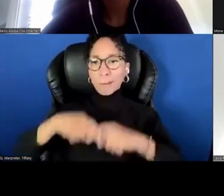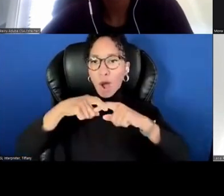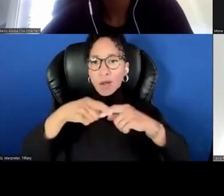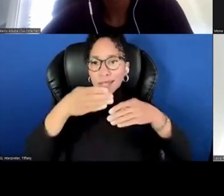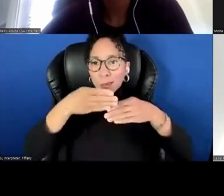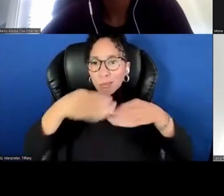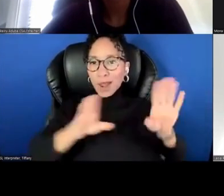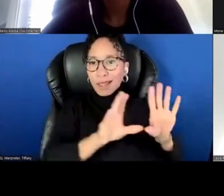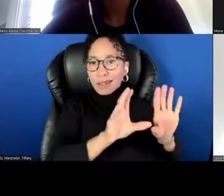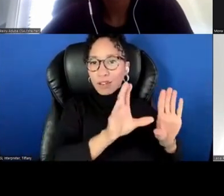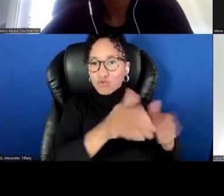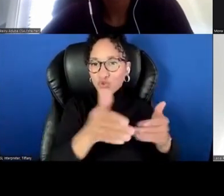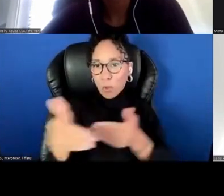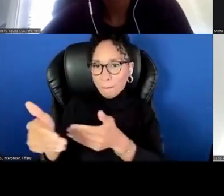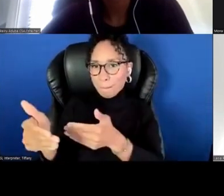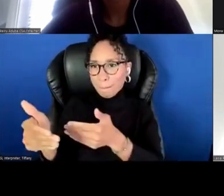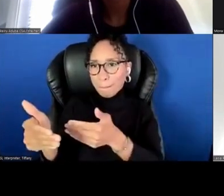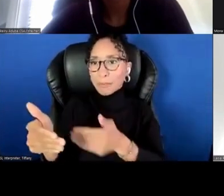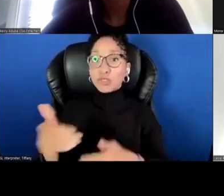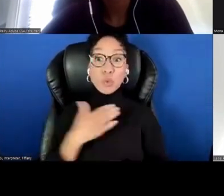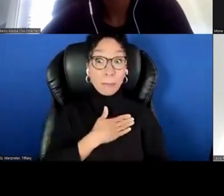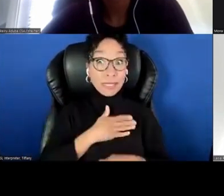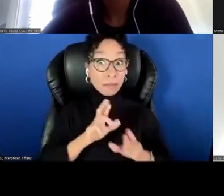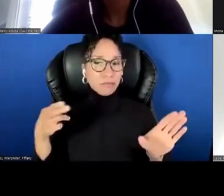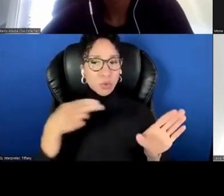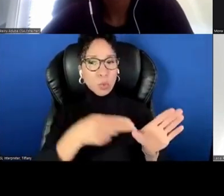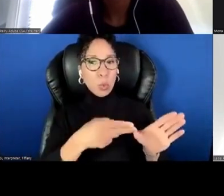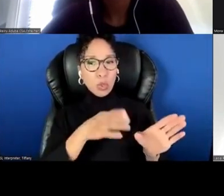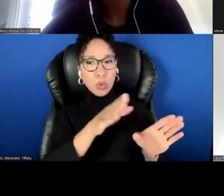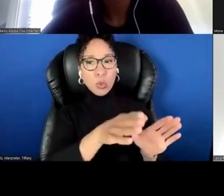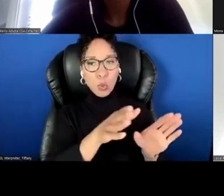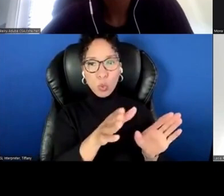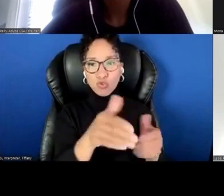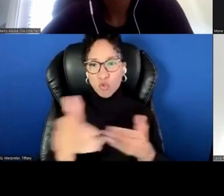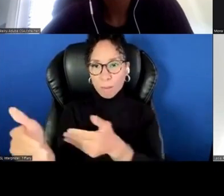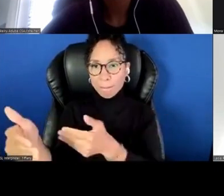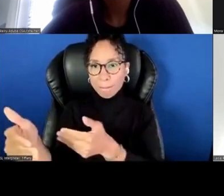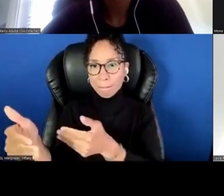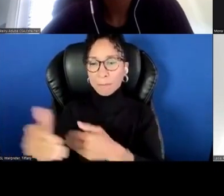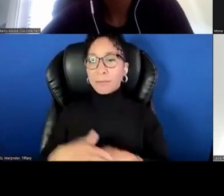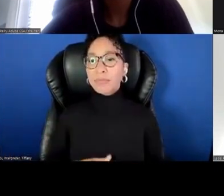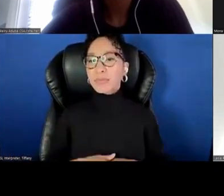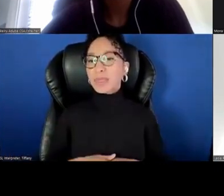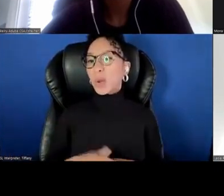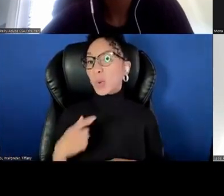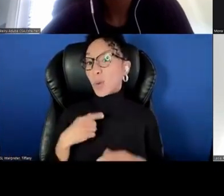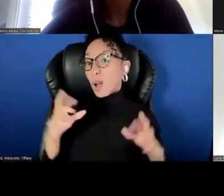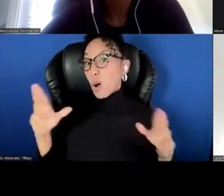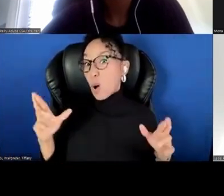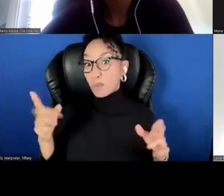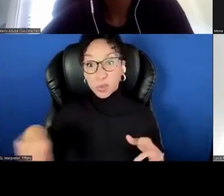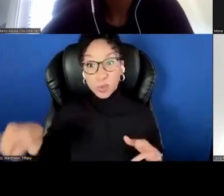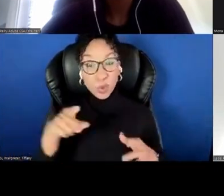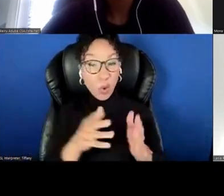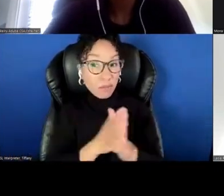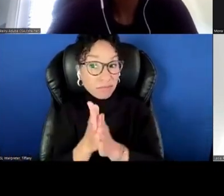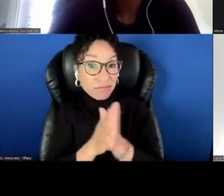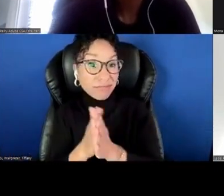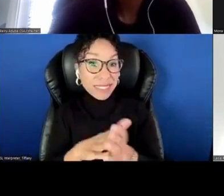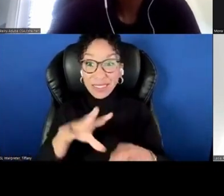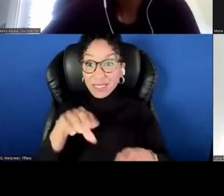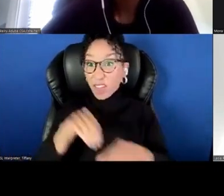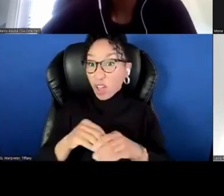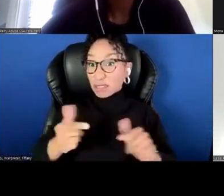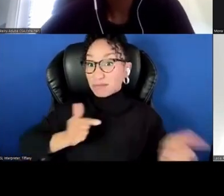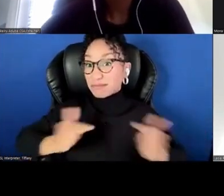this call. So please be prepared for that section. We hope to have a lively and engaging session today, and we're really